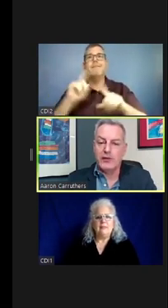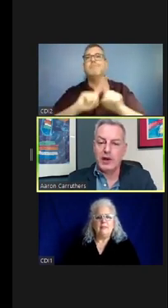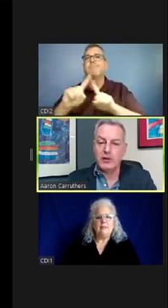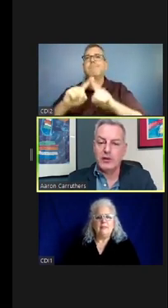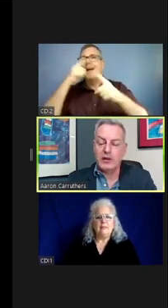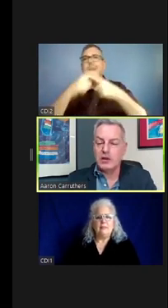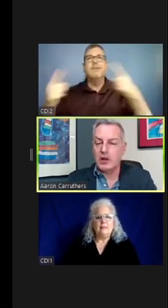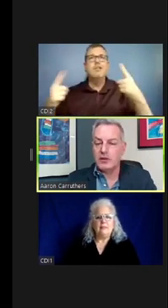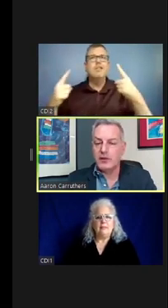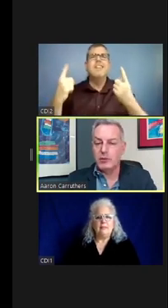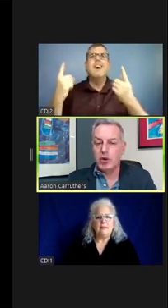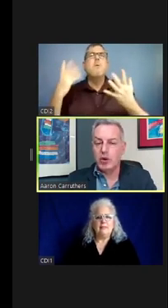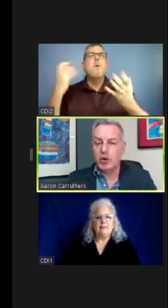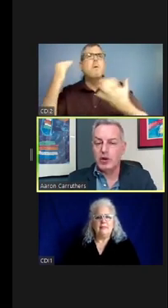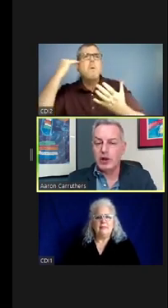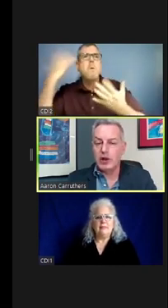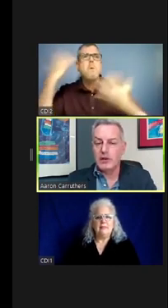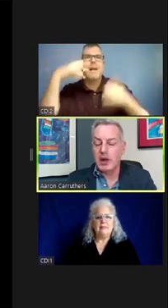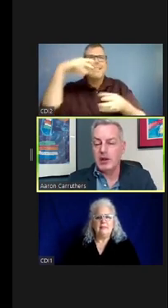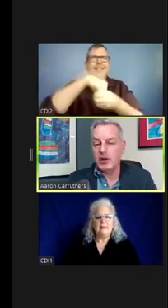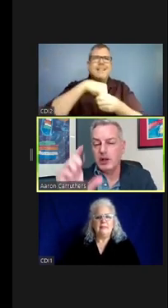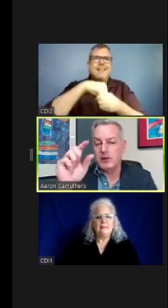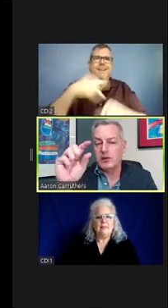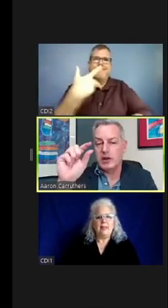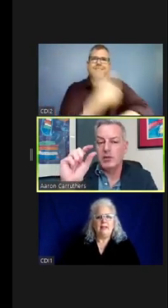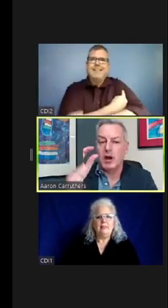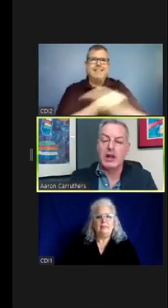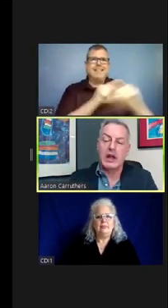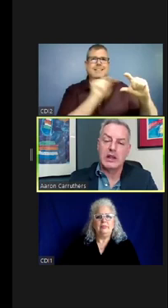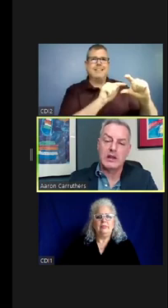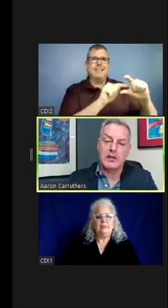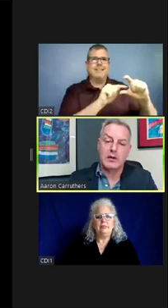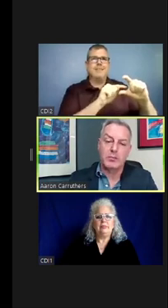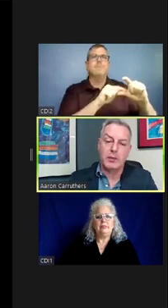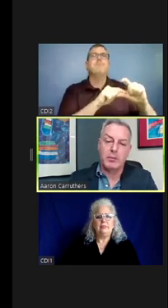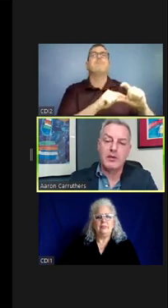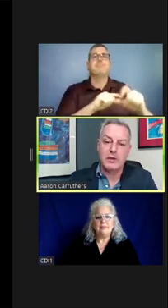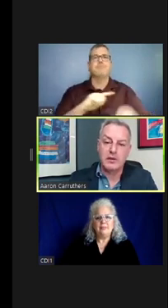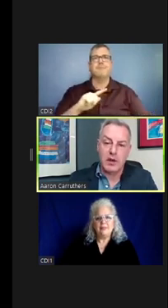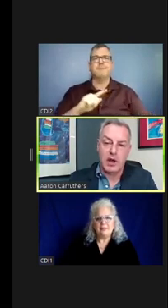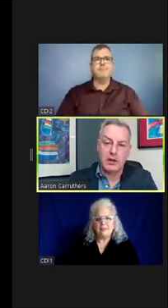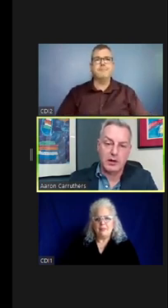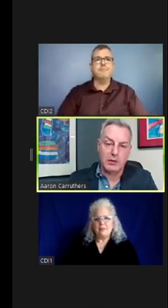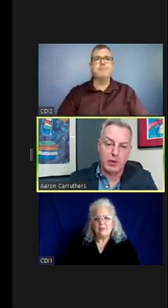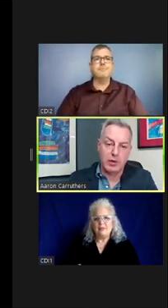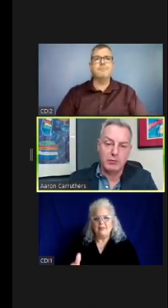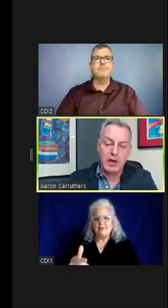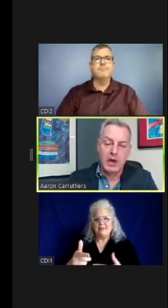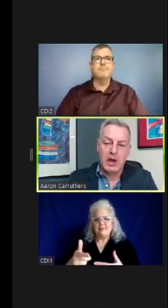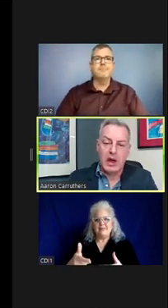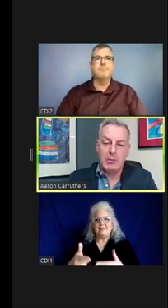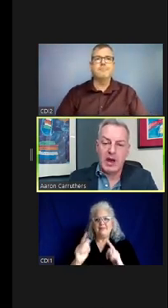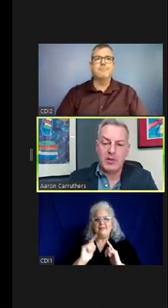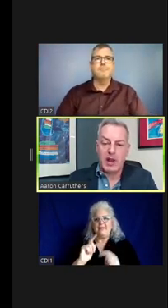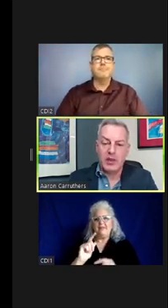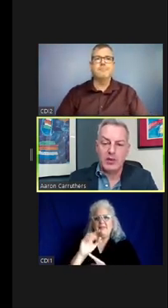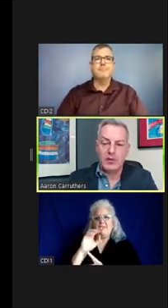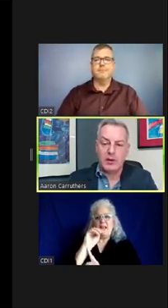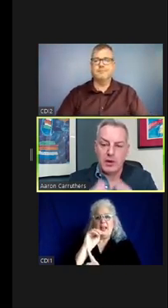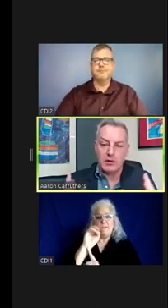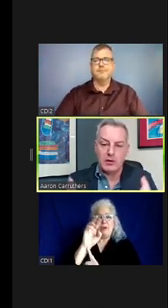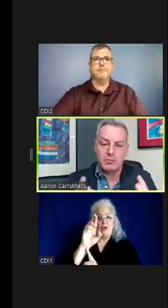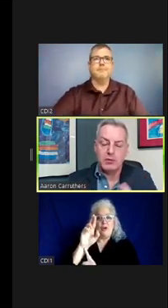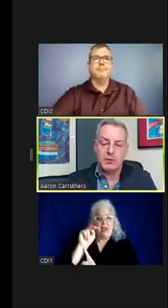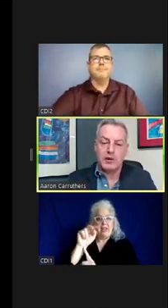So the Pfizer vaccine has a few more ingredients. The main ingredient is the mRNA, and that's the piece that's designed on the computer. After that,